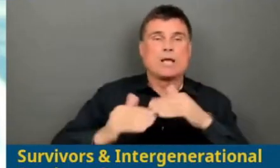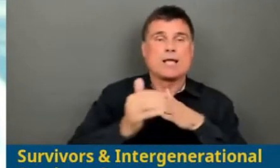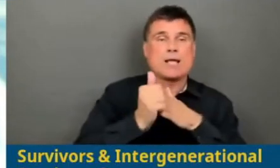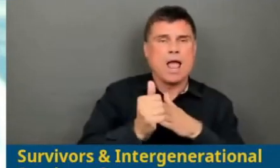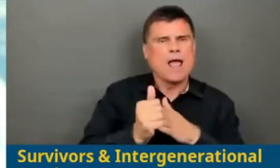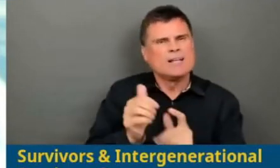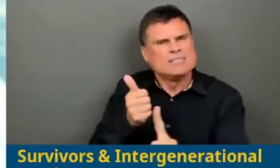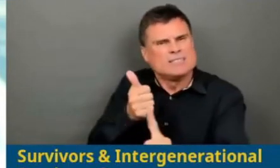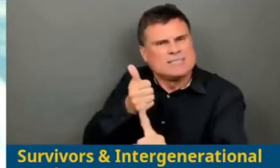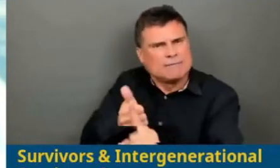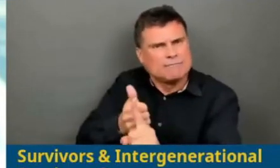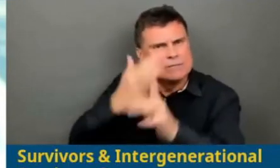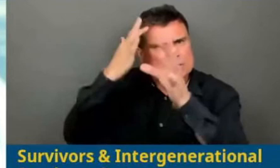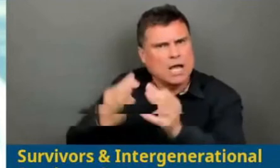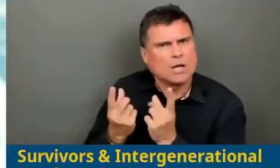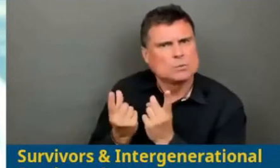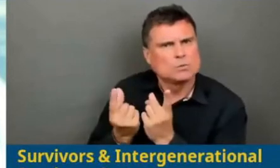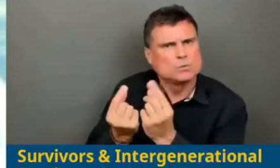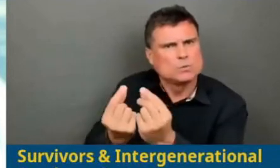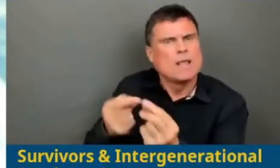work. And